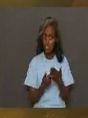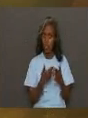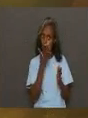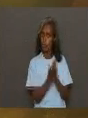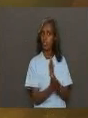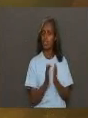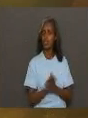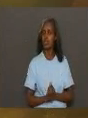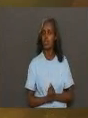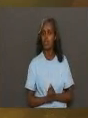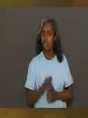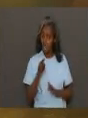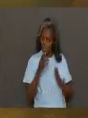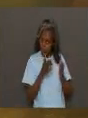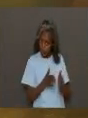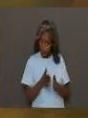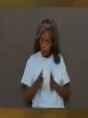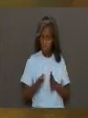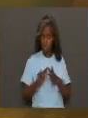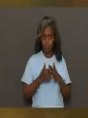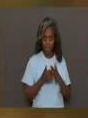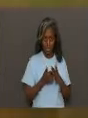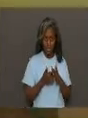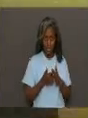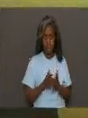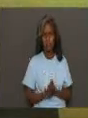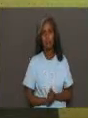operations. Are you ready to begin?